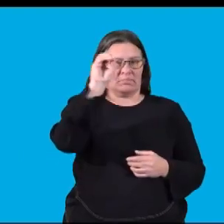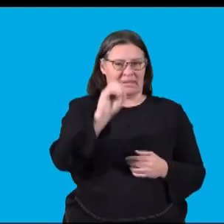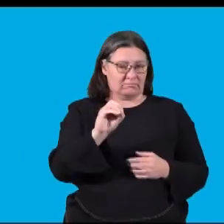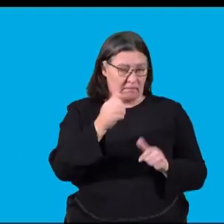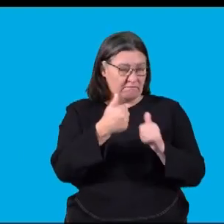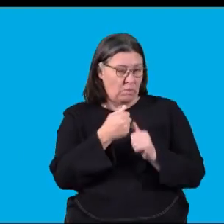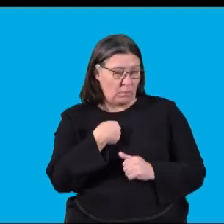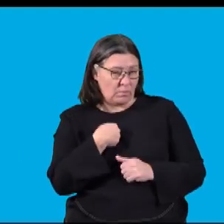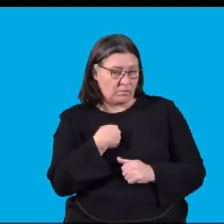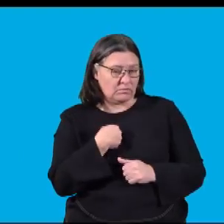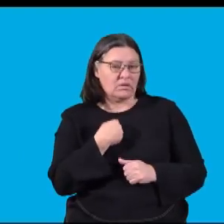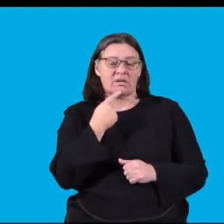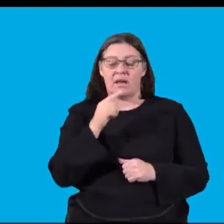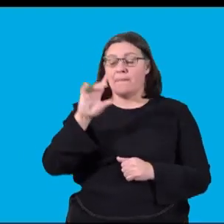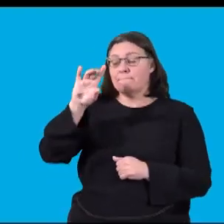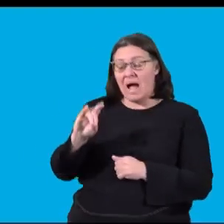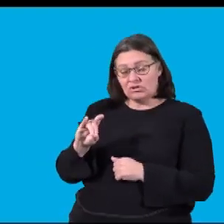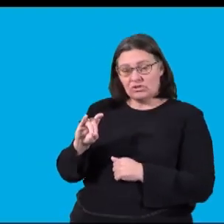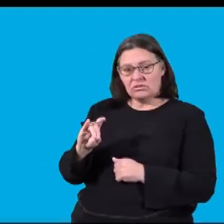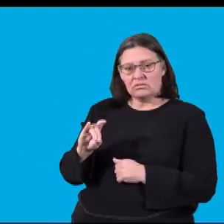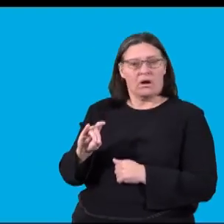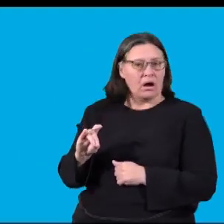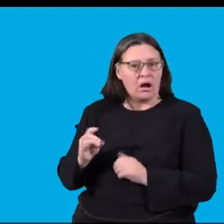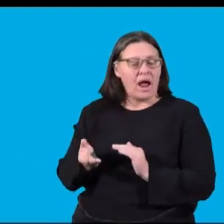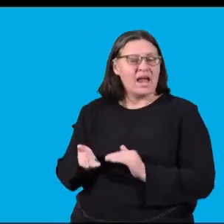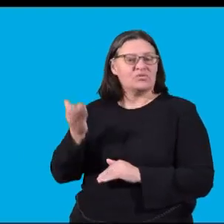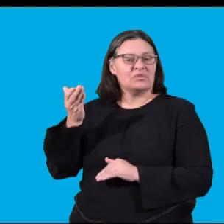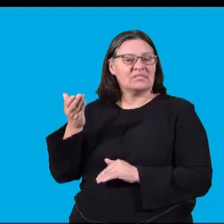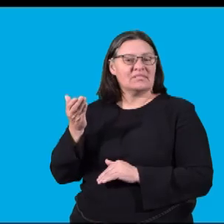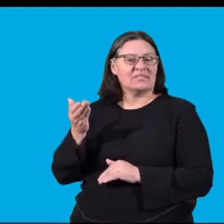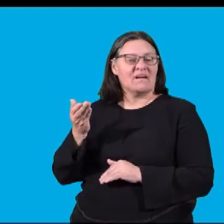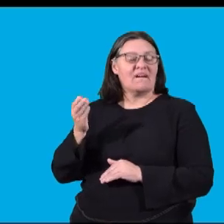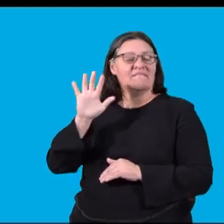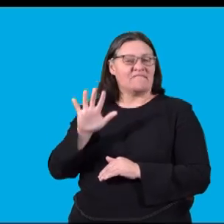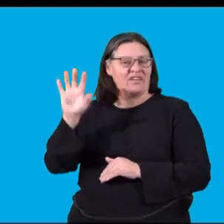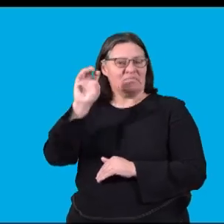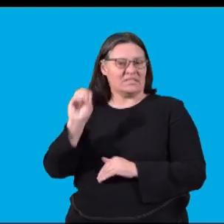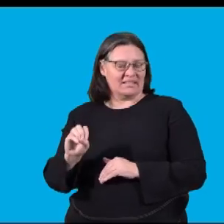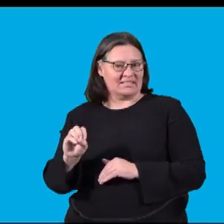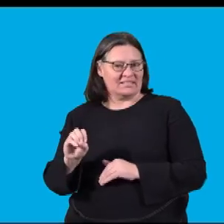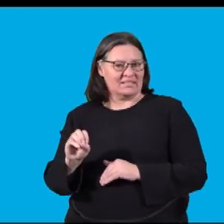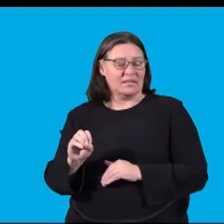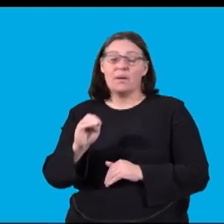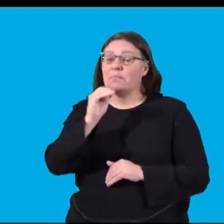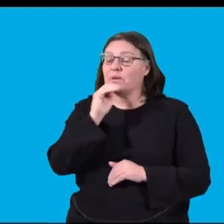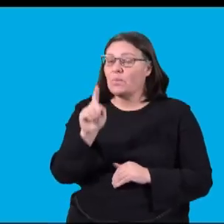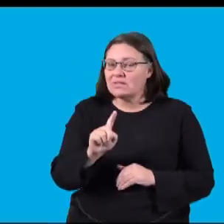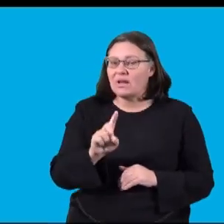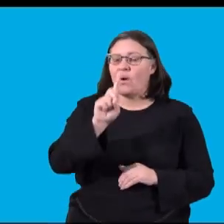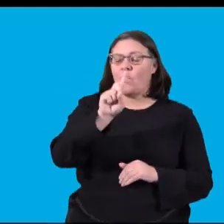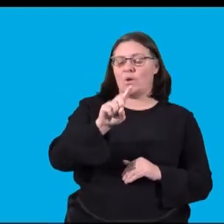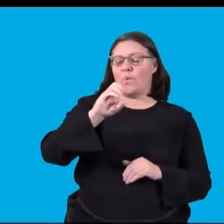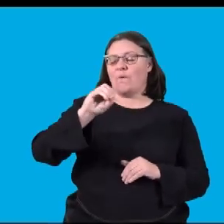100%. Are you following? Let's go to March. In March, it then increased by 5%, making